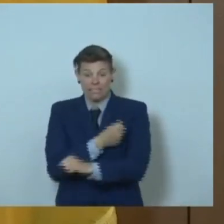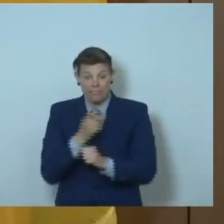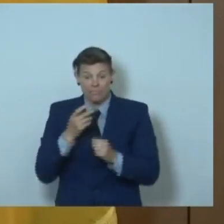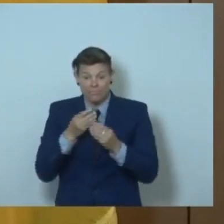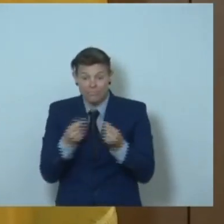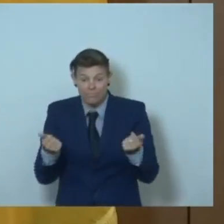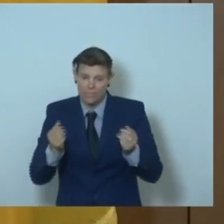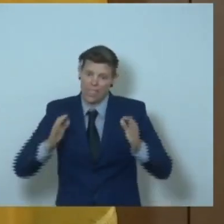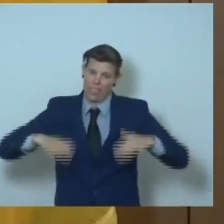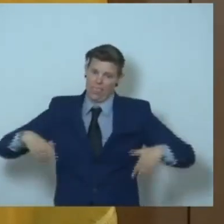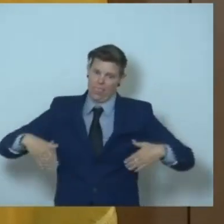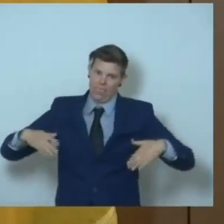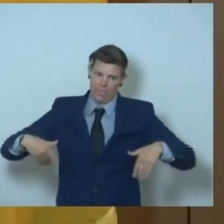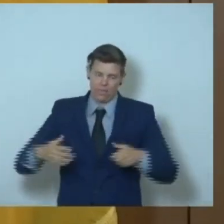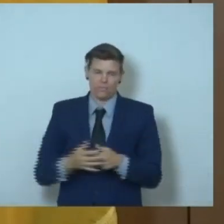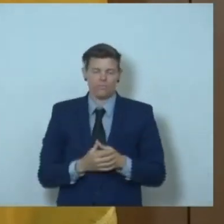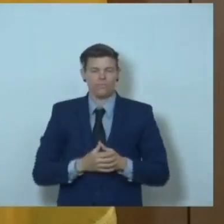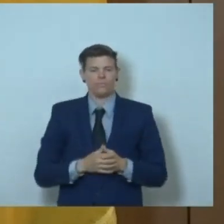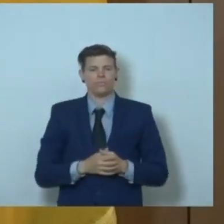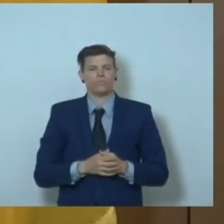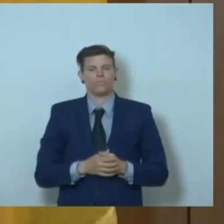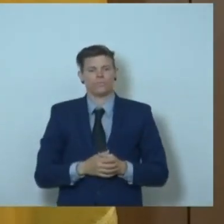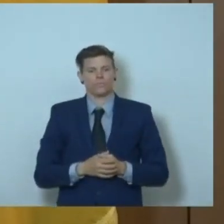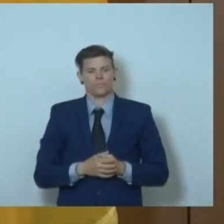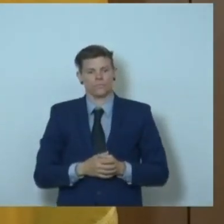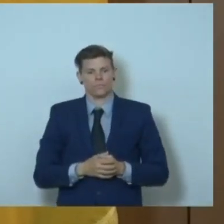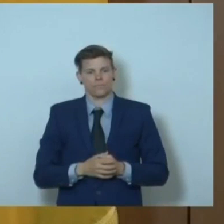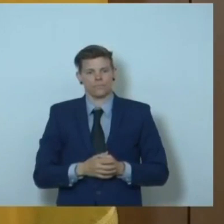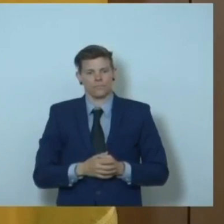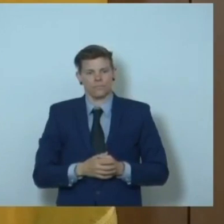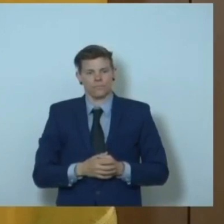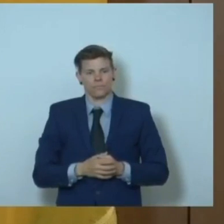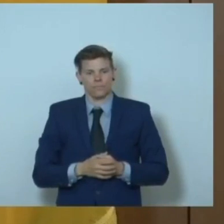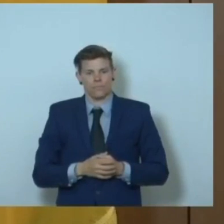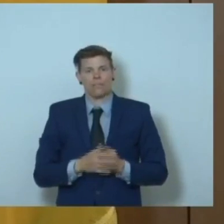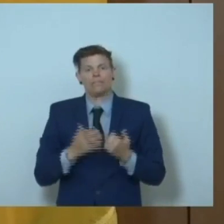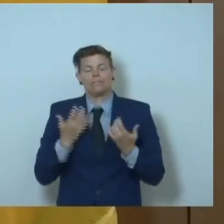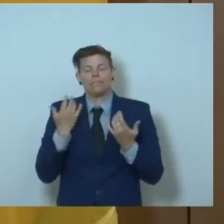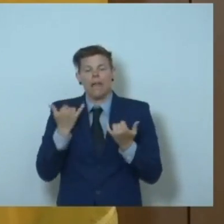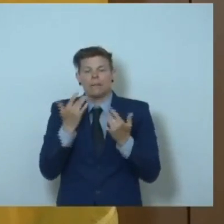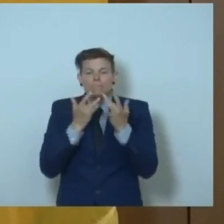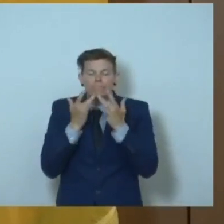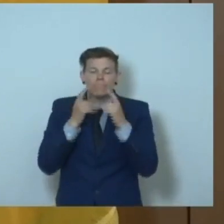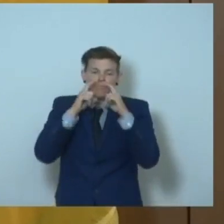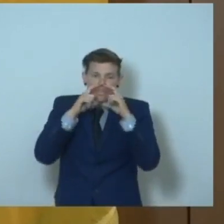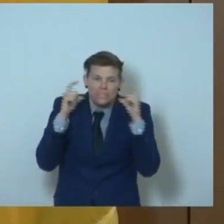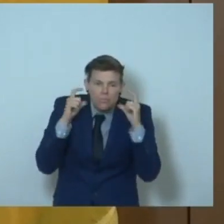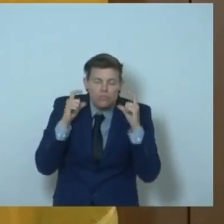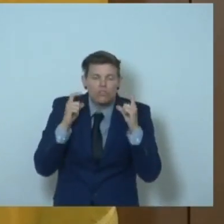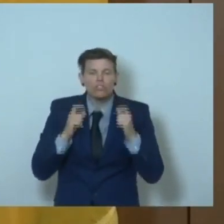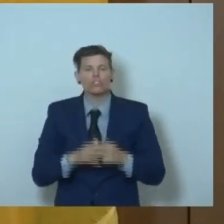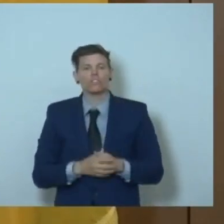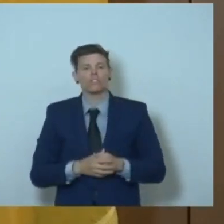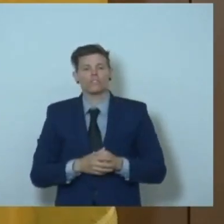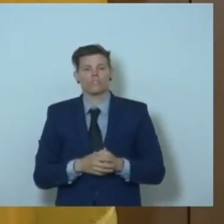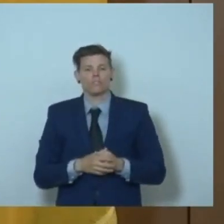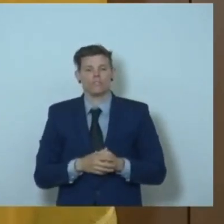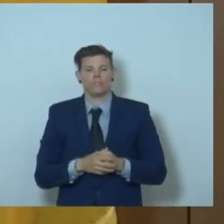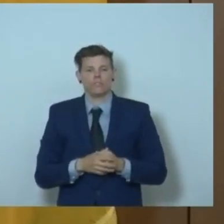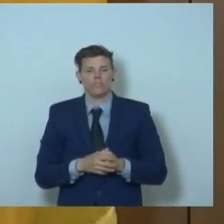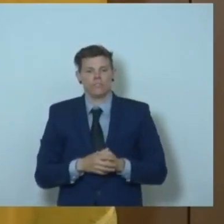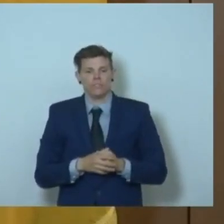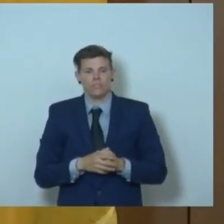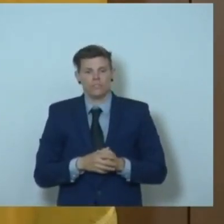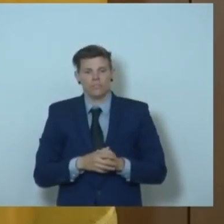particularly with, we talk about face coverings, without a respirator type mask and